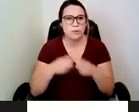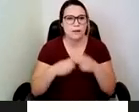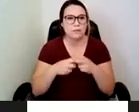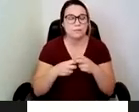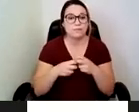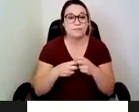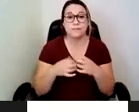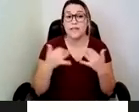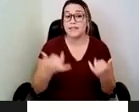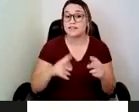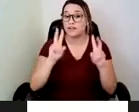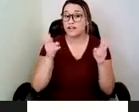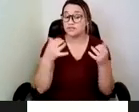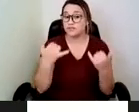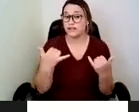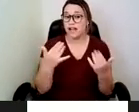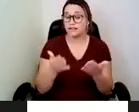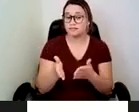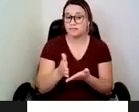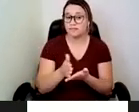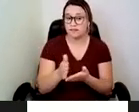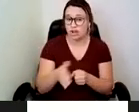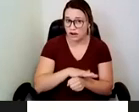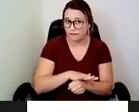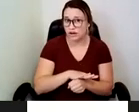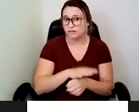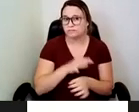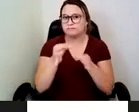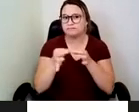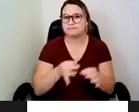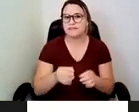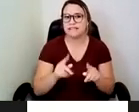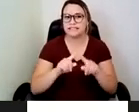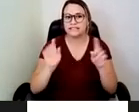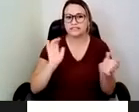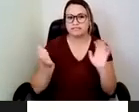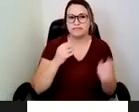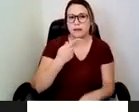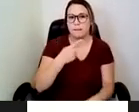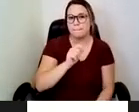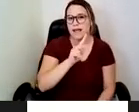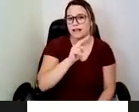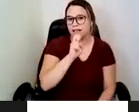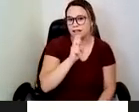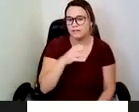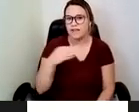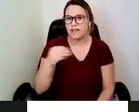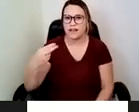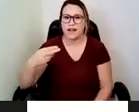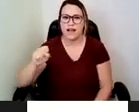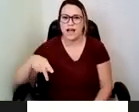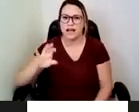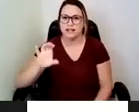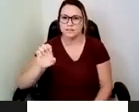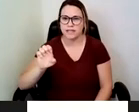issues we're going to do. We're going to define the difference between palliative care and hospice care. Those are common misconceptions. Go